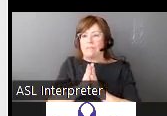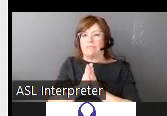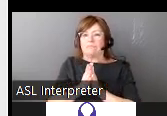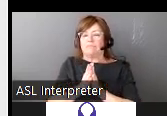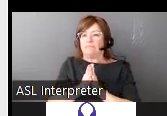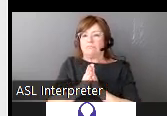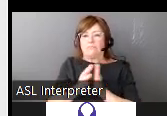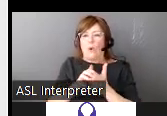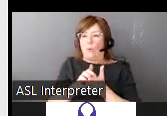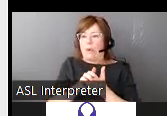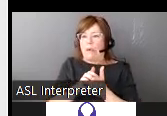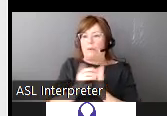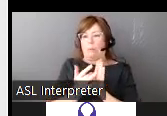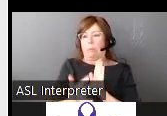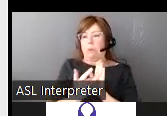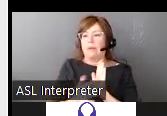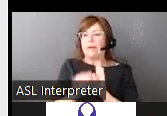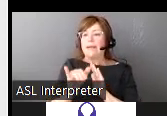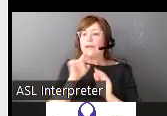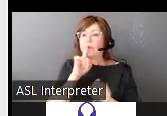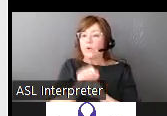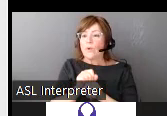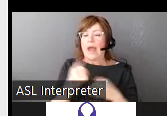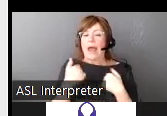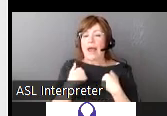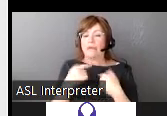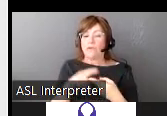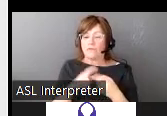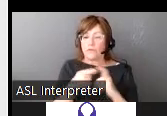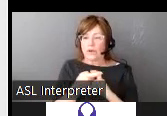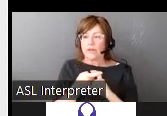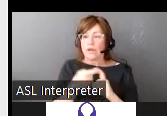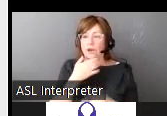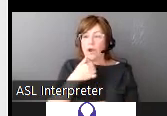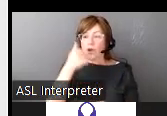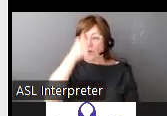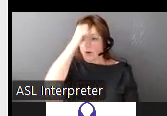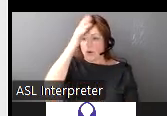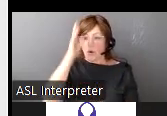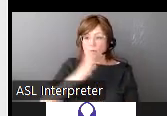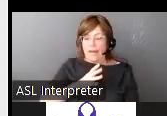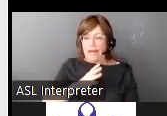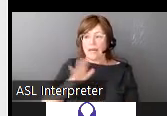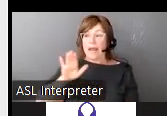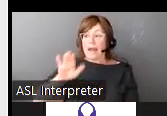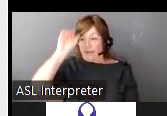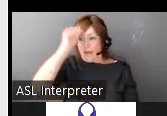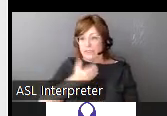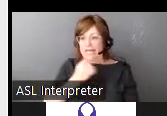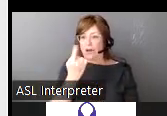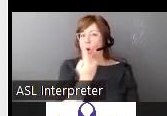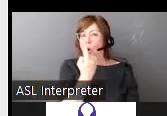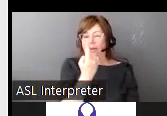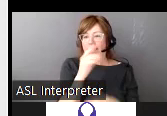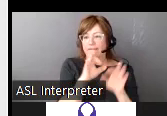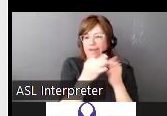"This problem with emotion, it really is true. I have a friend, an older adult whose son is their only family member.